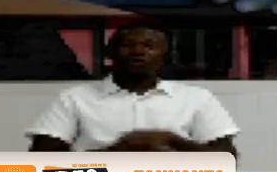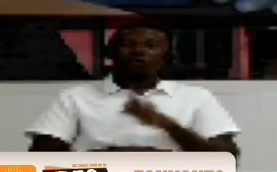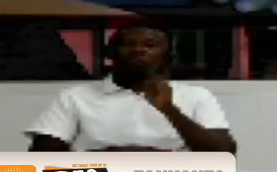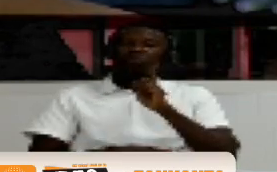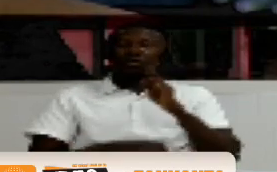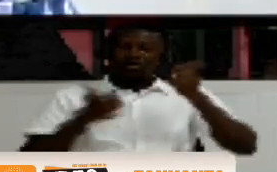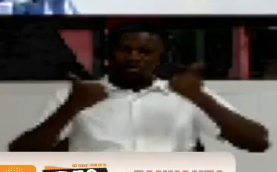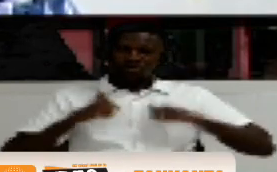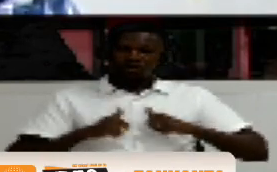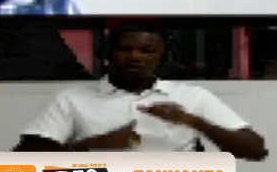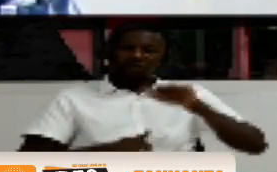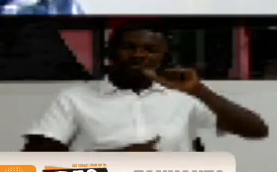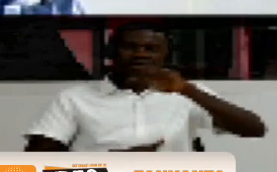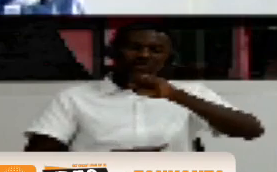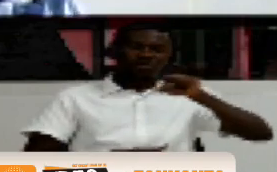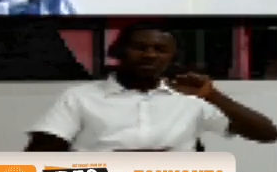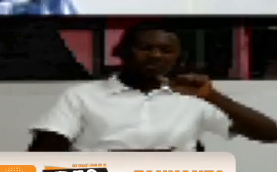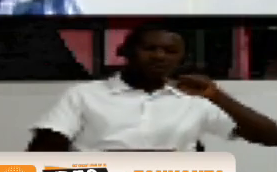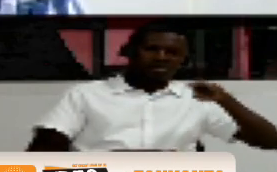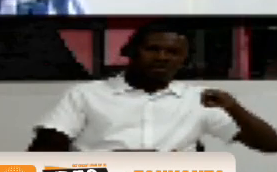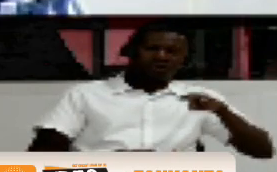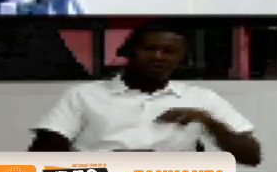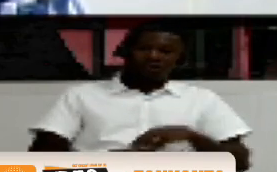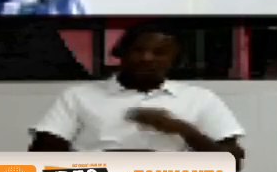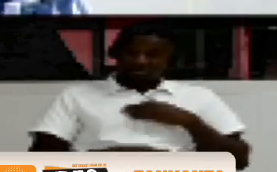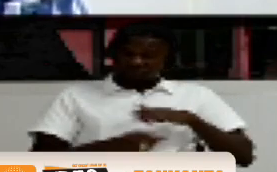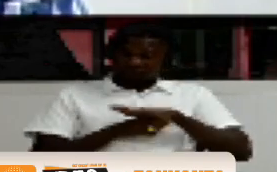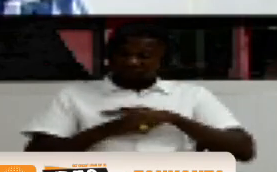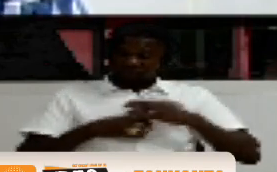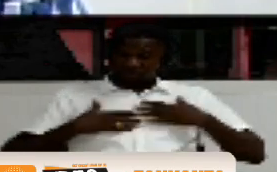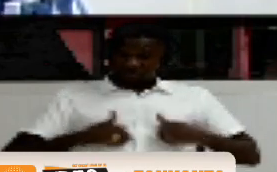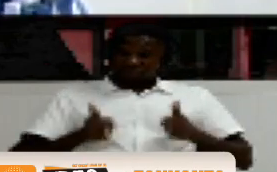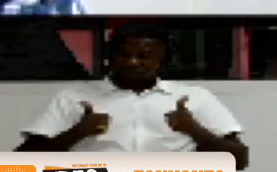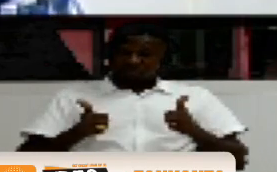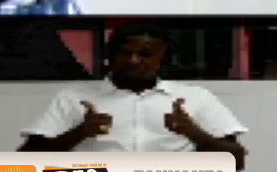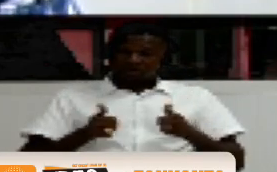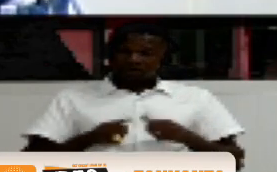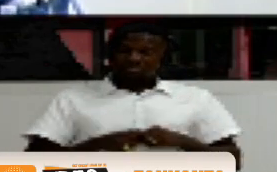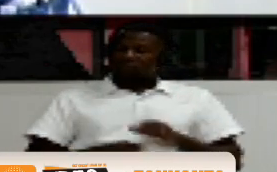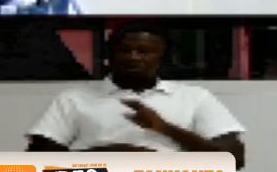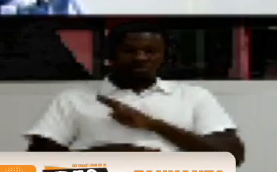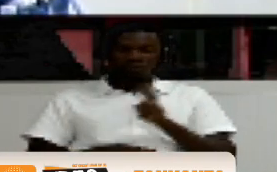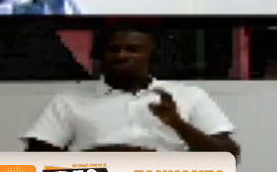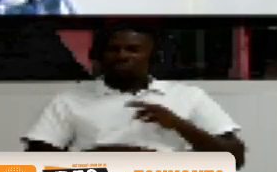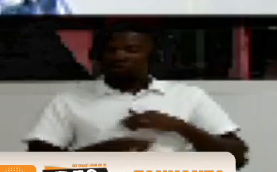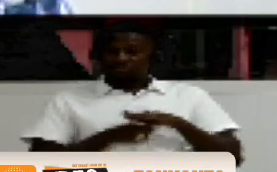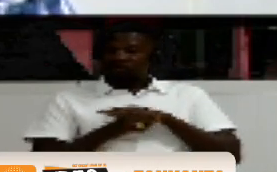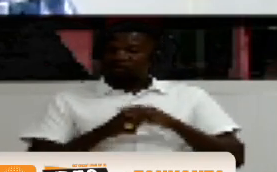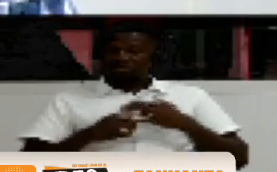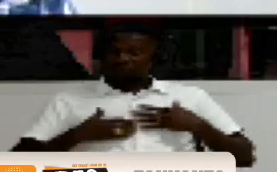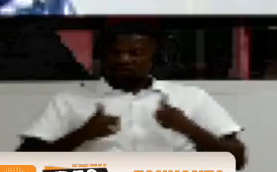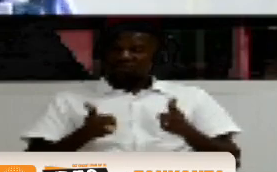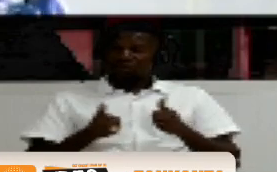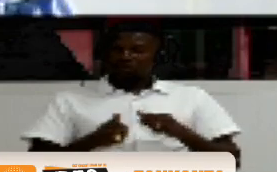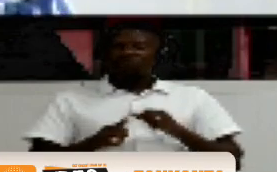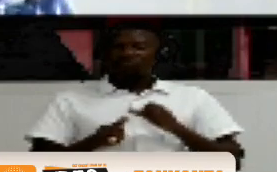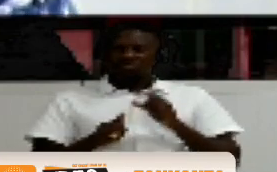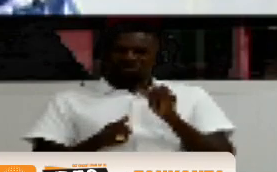recovered? No, he was not fully recovered, but he was much better. At least he was the